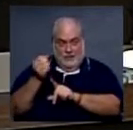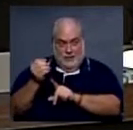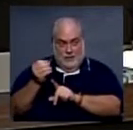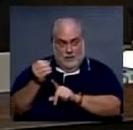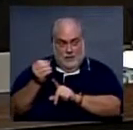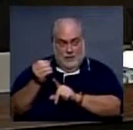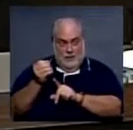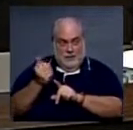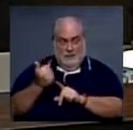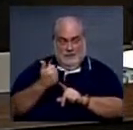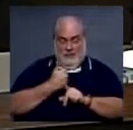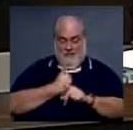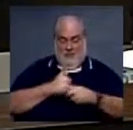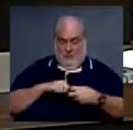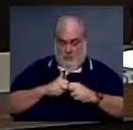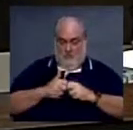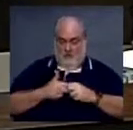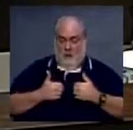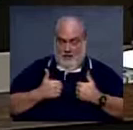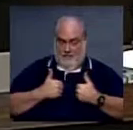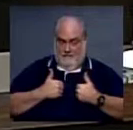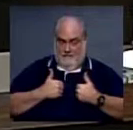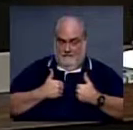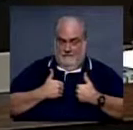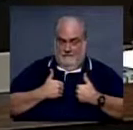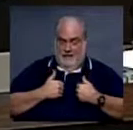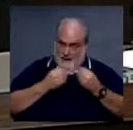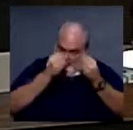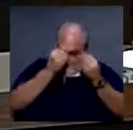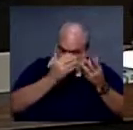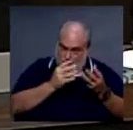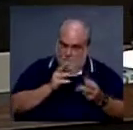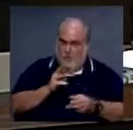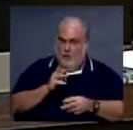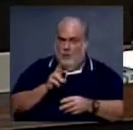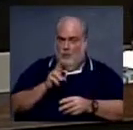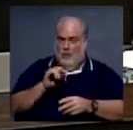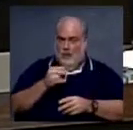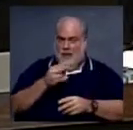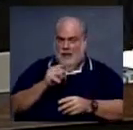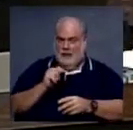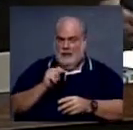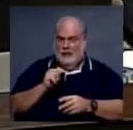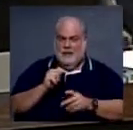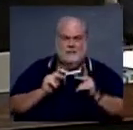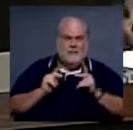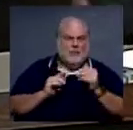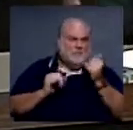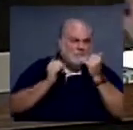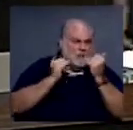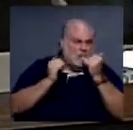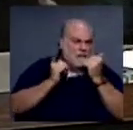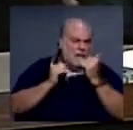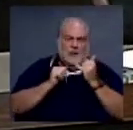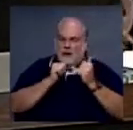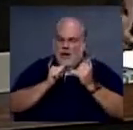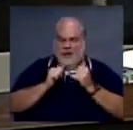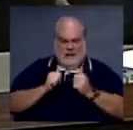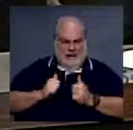this, and I did share this with Director Wright. People are calling that's not within the